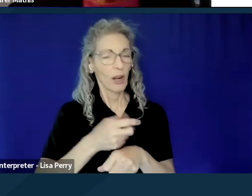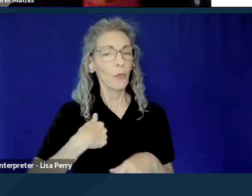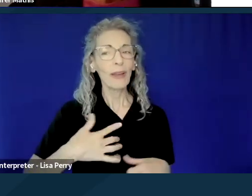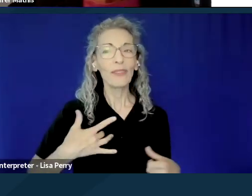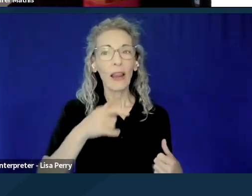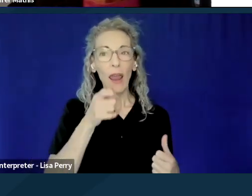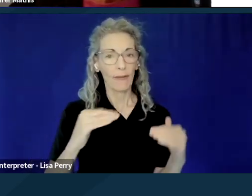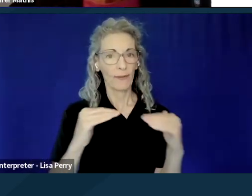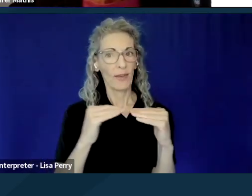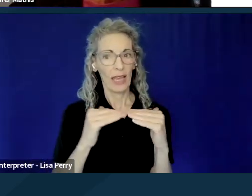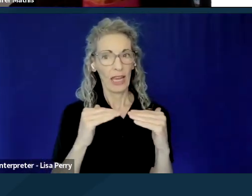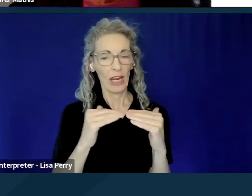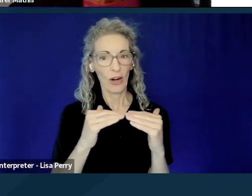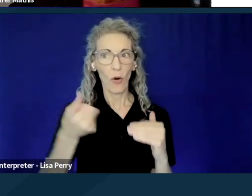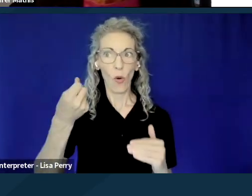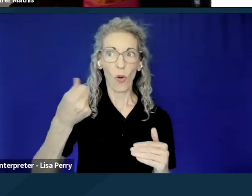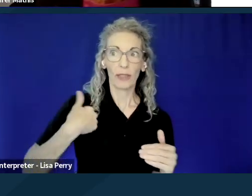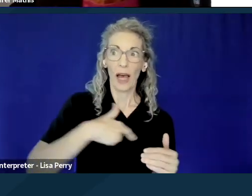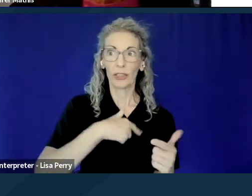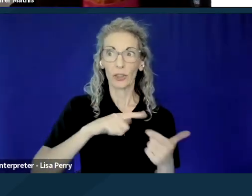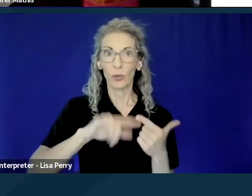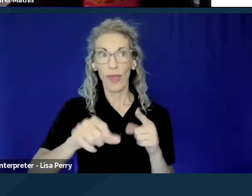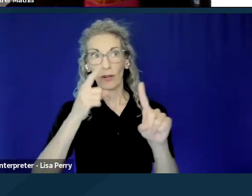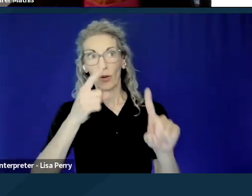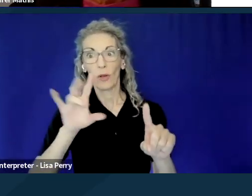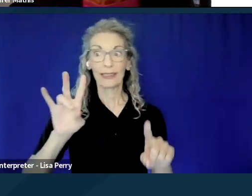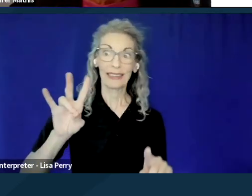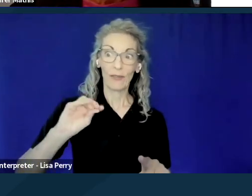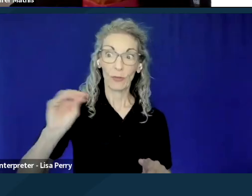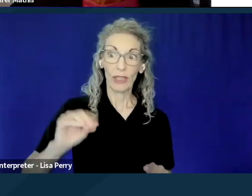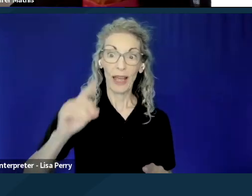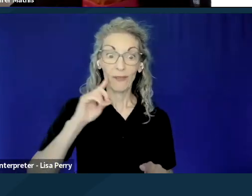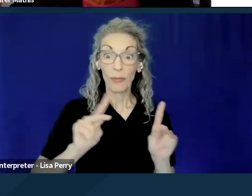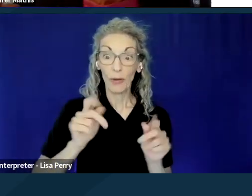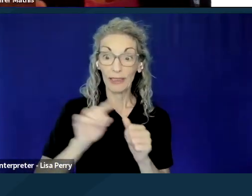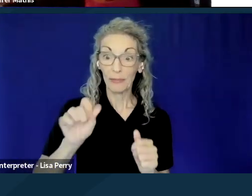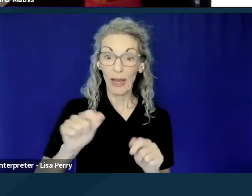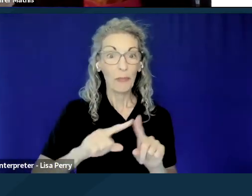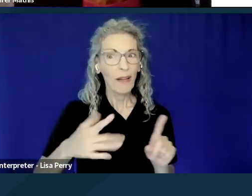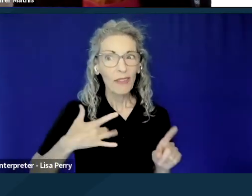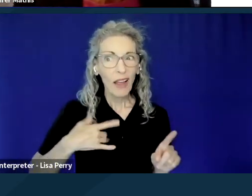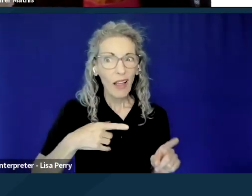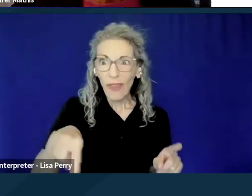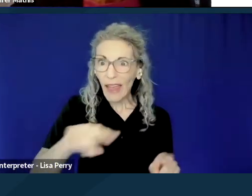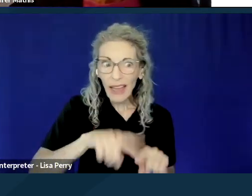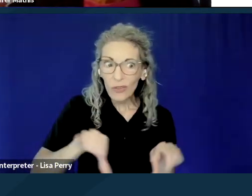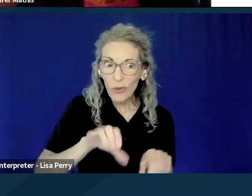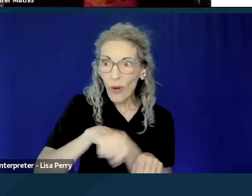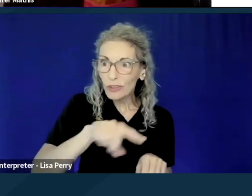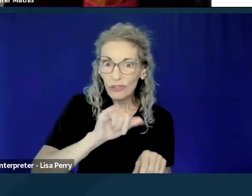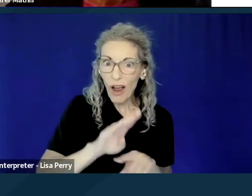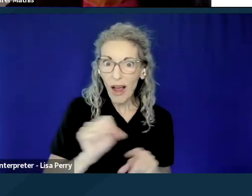fair to hold us to a benchmark for people with disabilities when we don't think they could do these jobs. There's a lot of